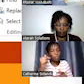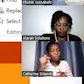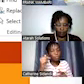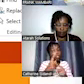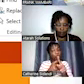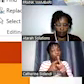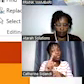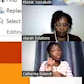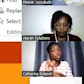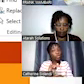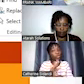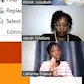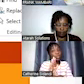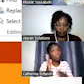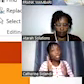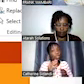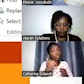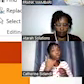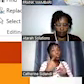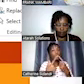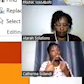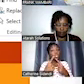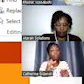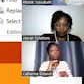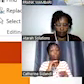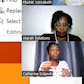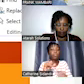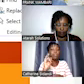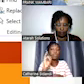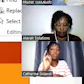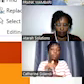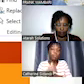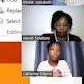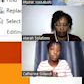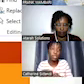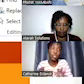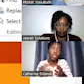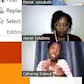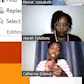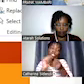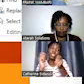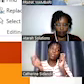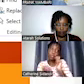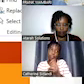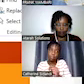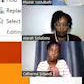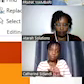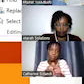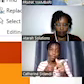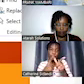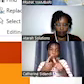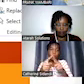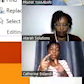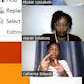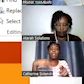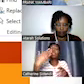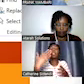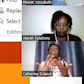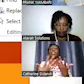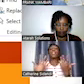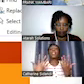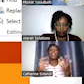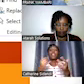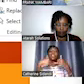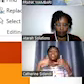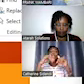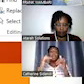person you're supposed to talk to is not willing to listen to you or change, then the next thing is try to have somebody who